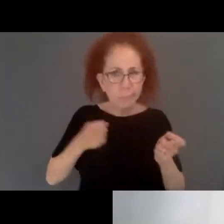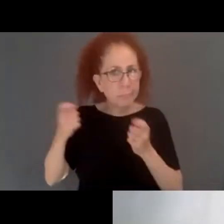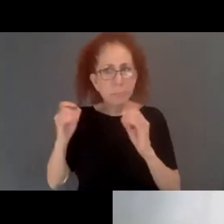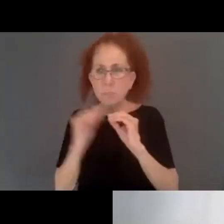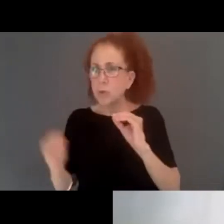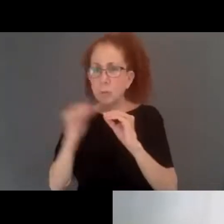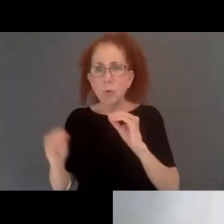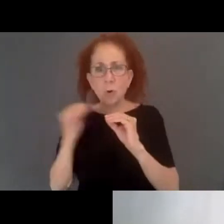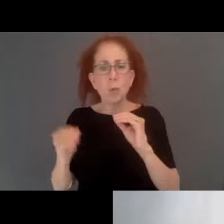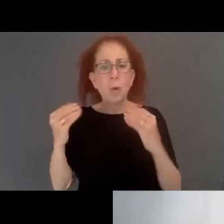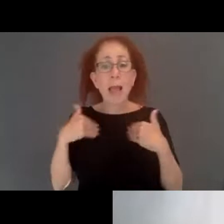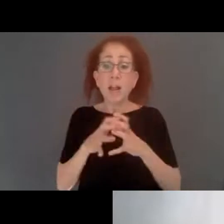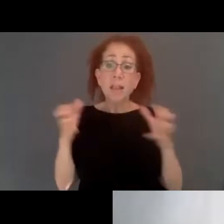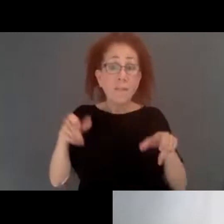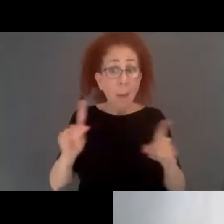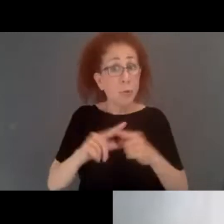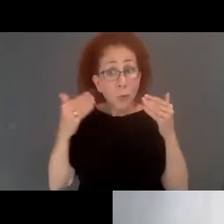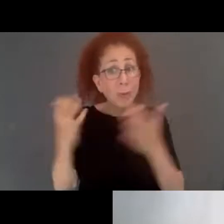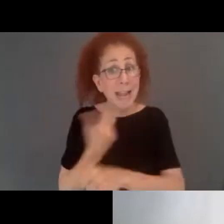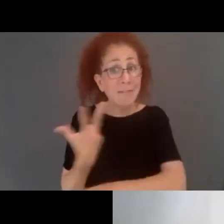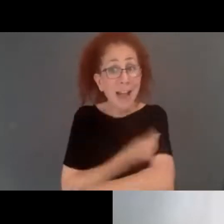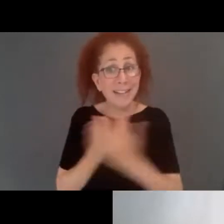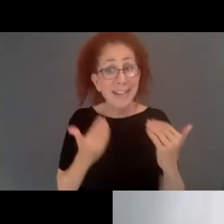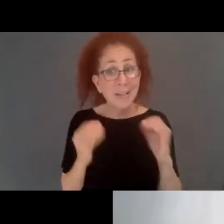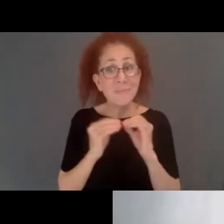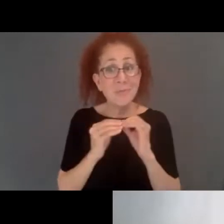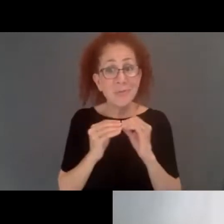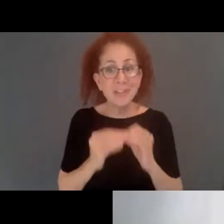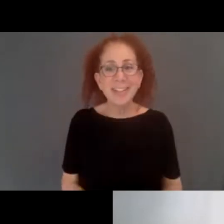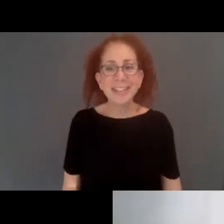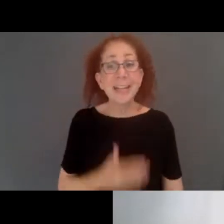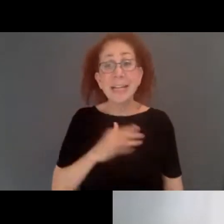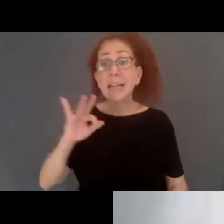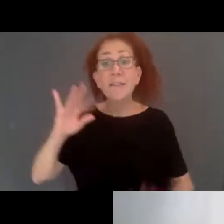we have lots of opportunities to get vaccinated. So please come if you haven't.